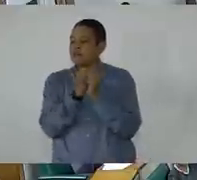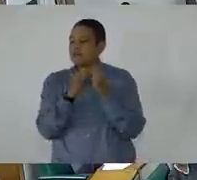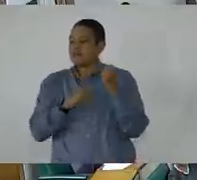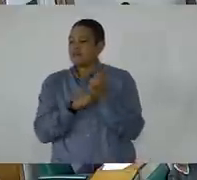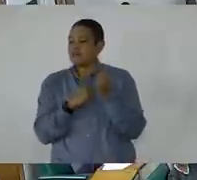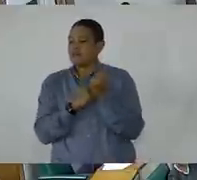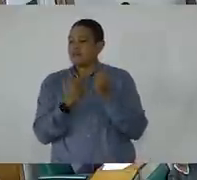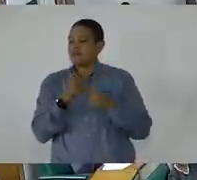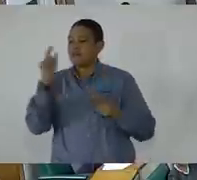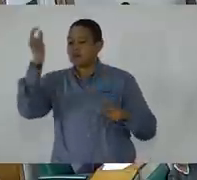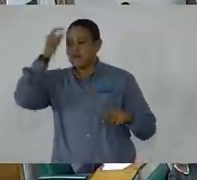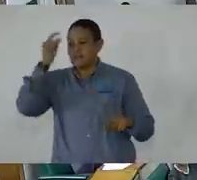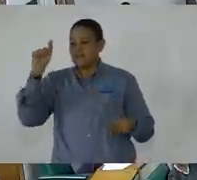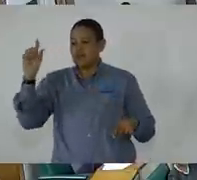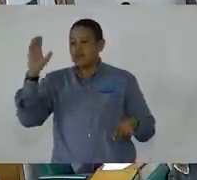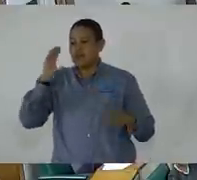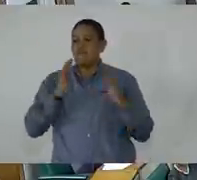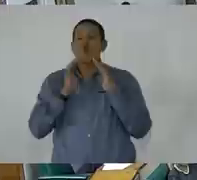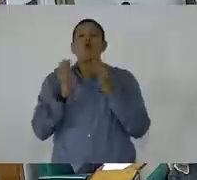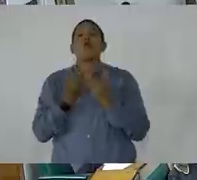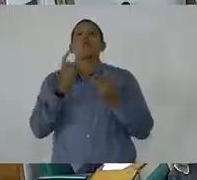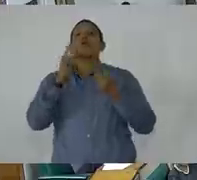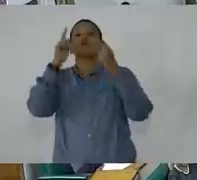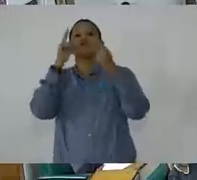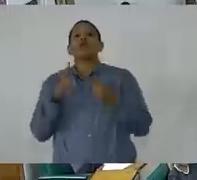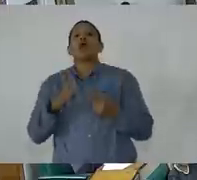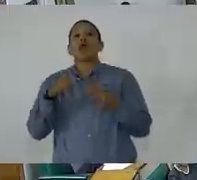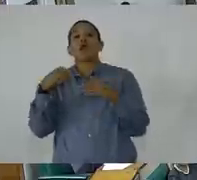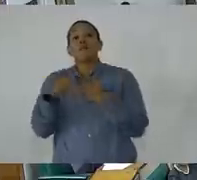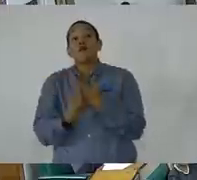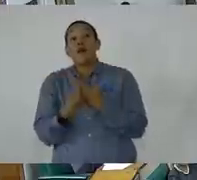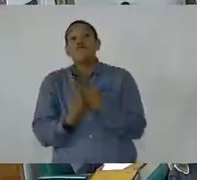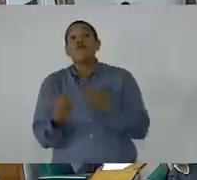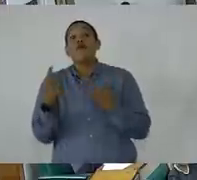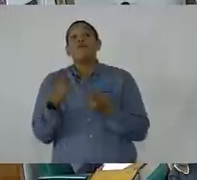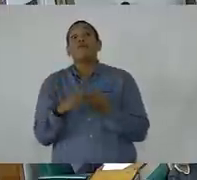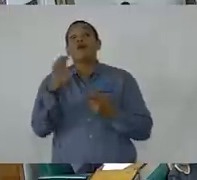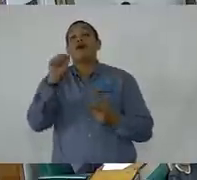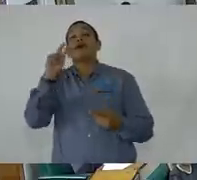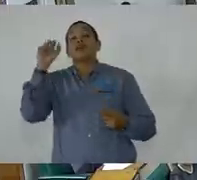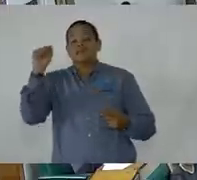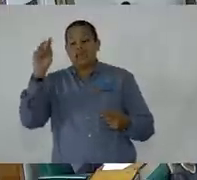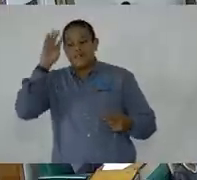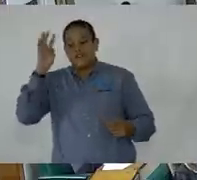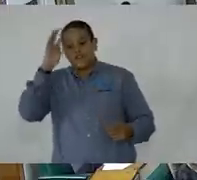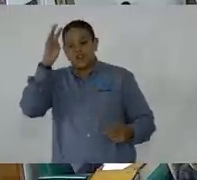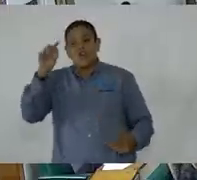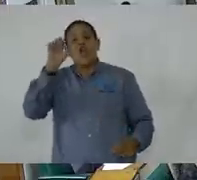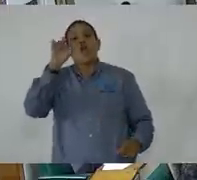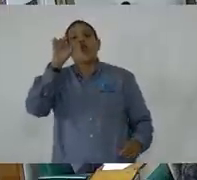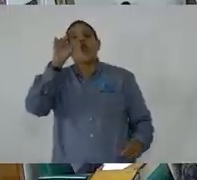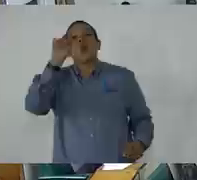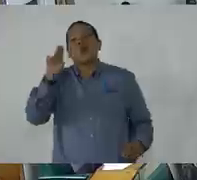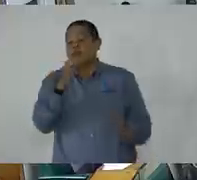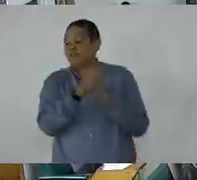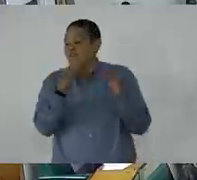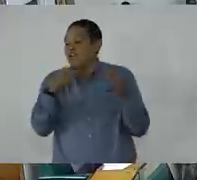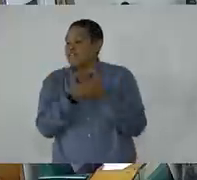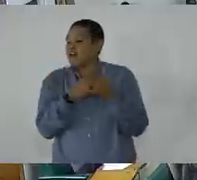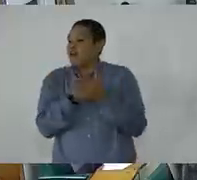the government of Cuba to target breadfruit and cassava to create gluten-free flour as a